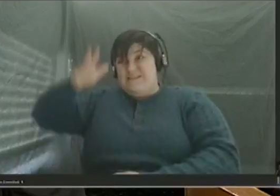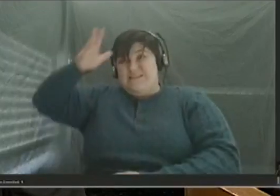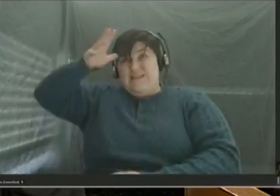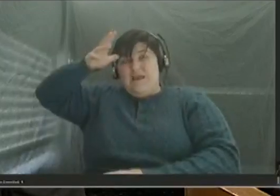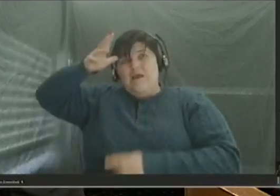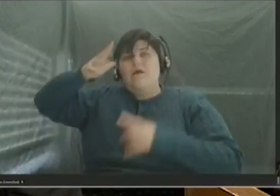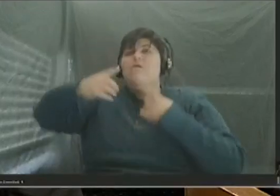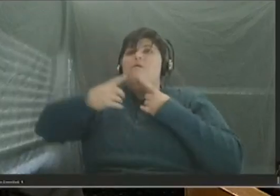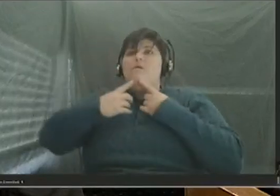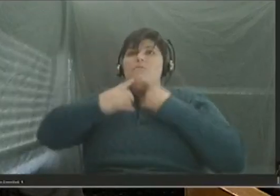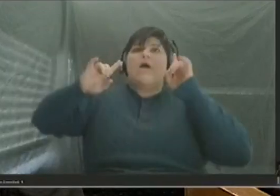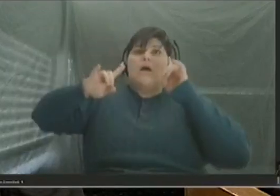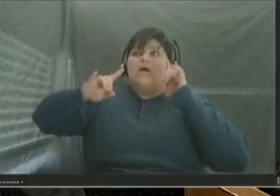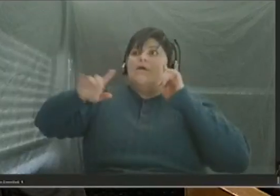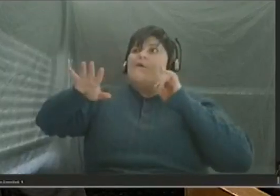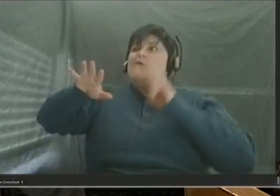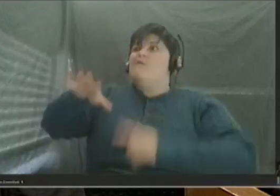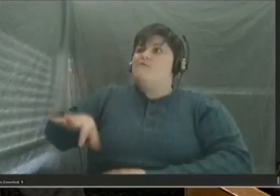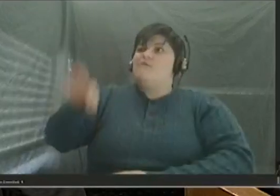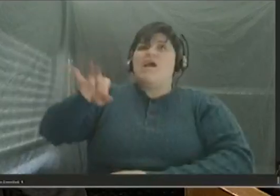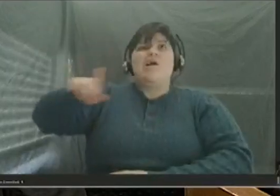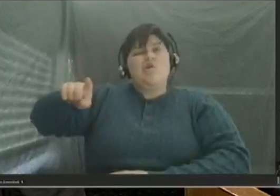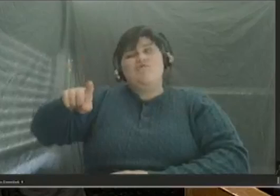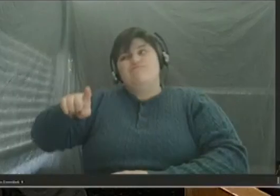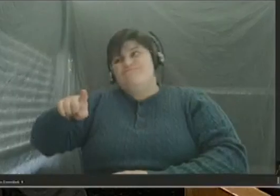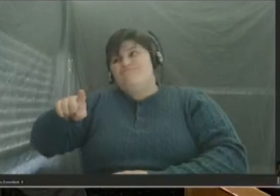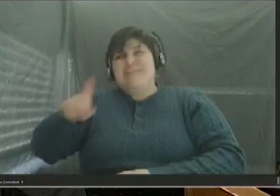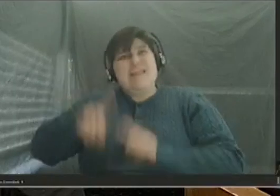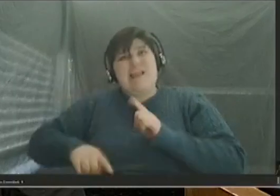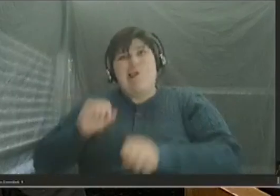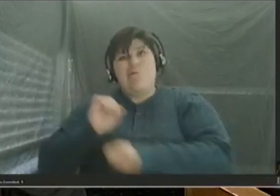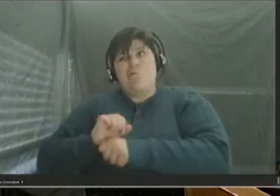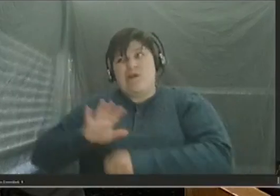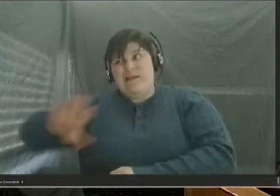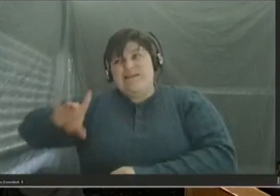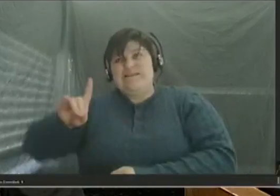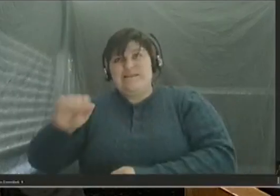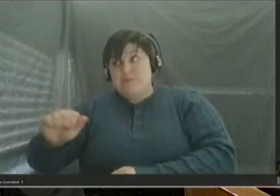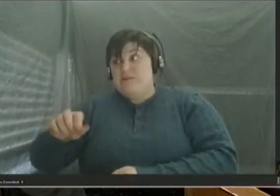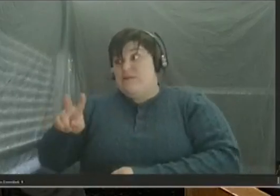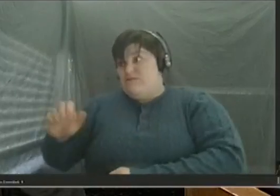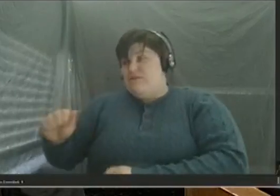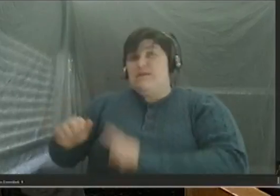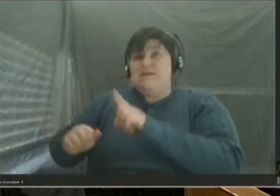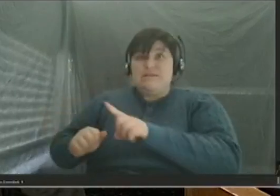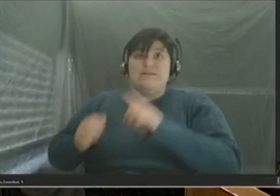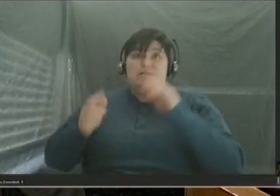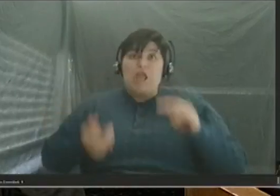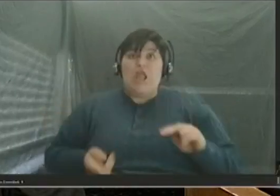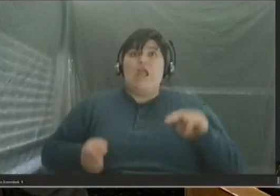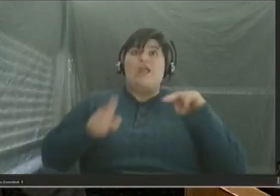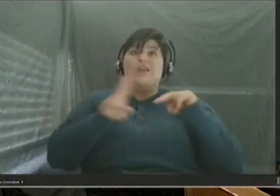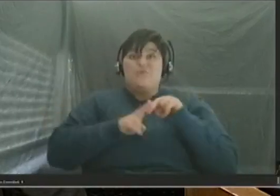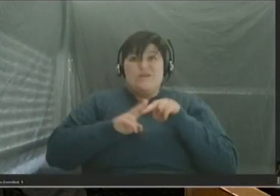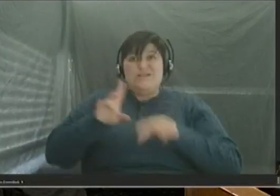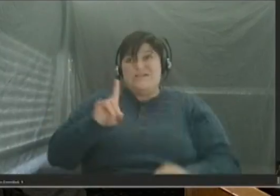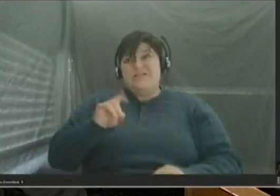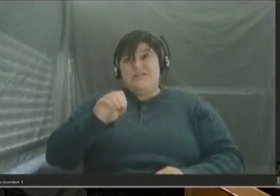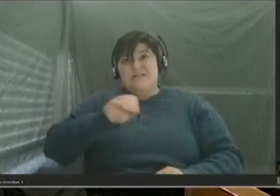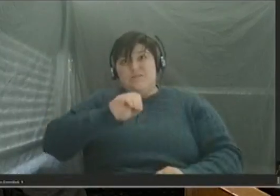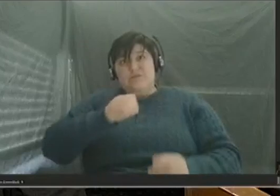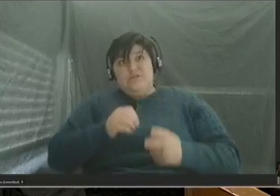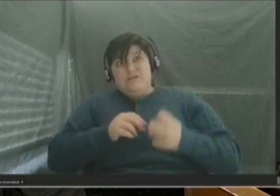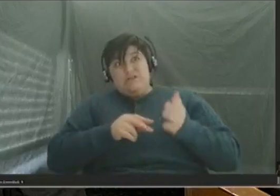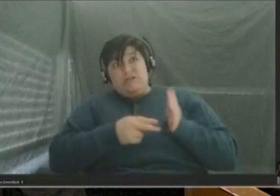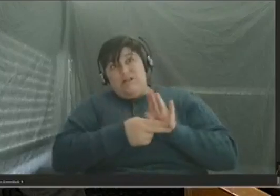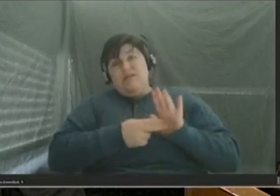to be unemployable due to his disabilities, which, per the VA, raised his disability rating to 100%. This was a truth that